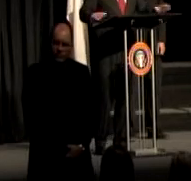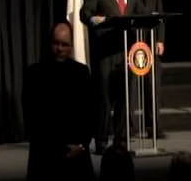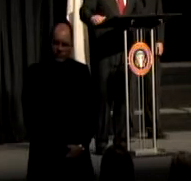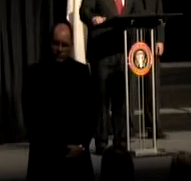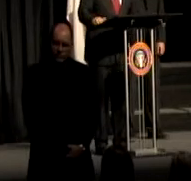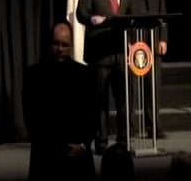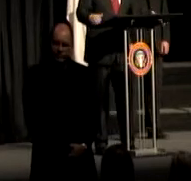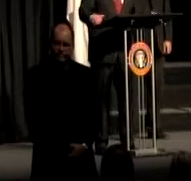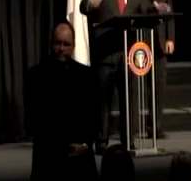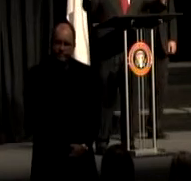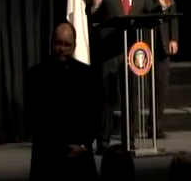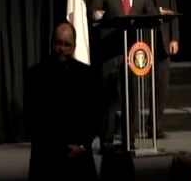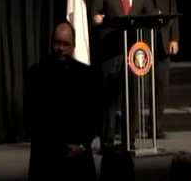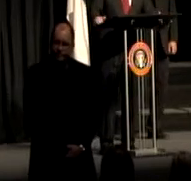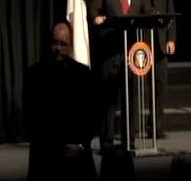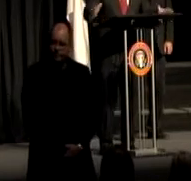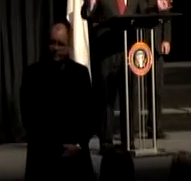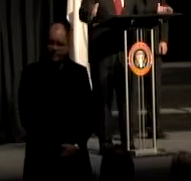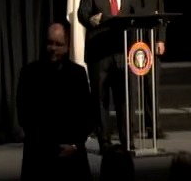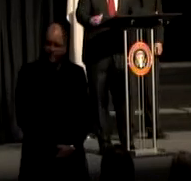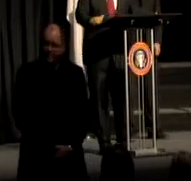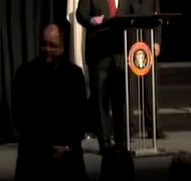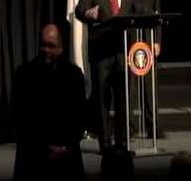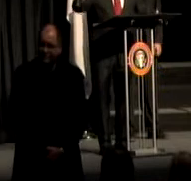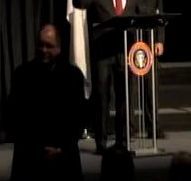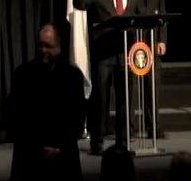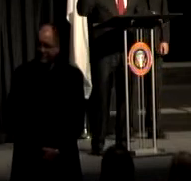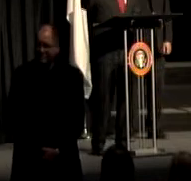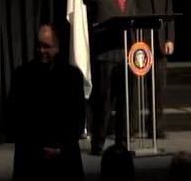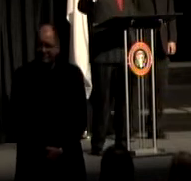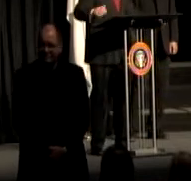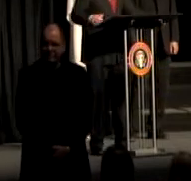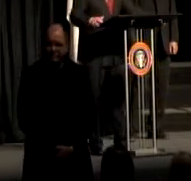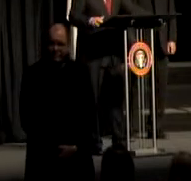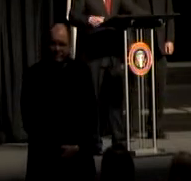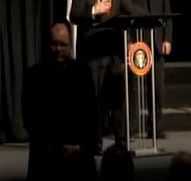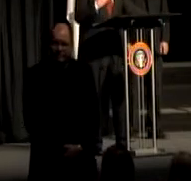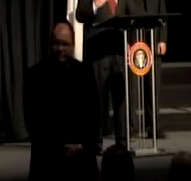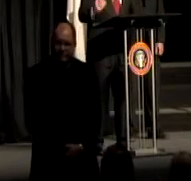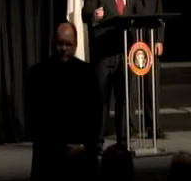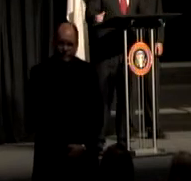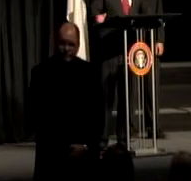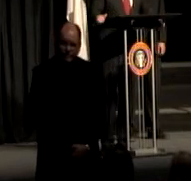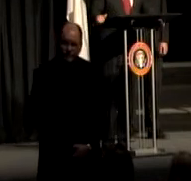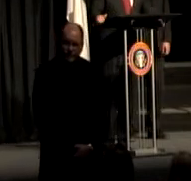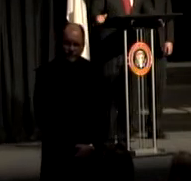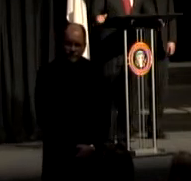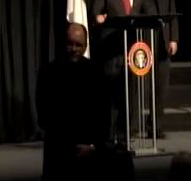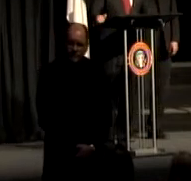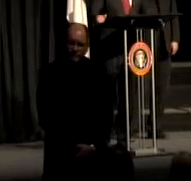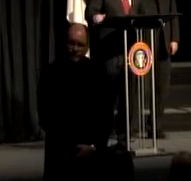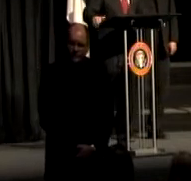grudgery and everything man how I was church today it must have been terrible I think we ought to have a cause for Christ we ought to be joyful in our